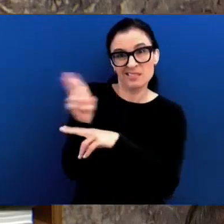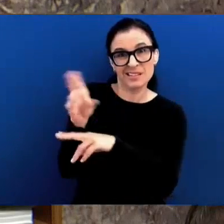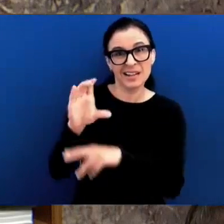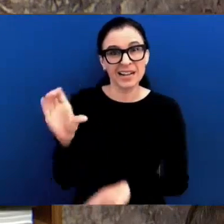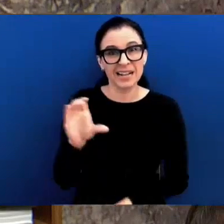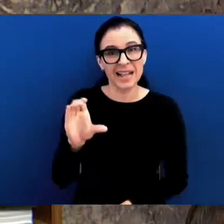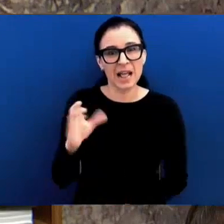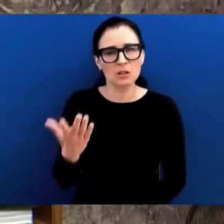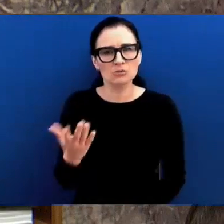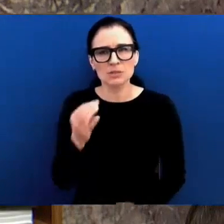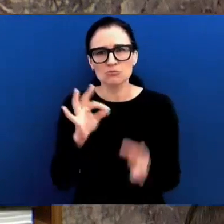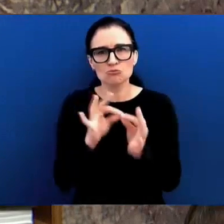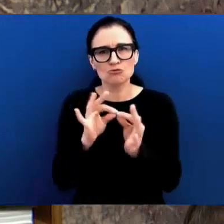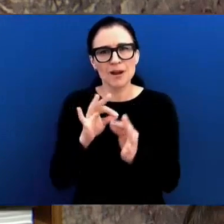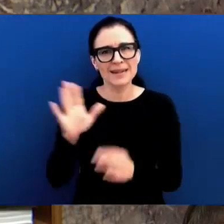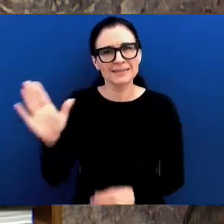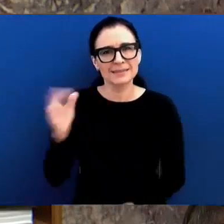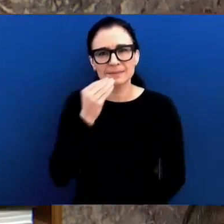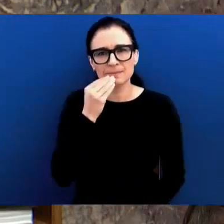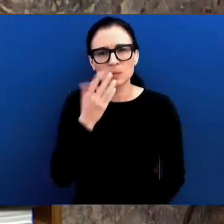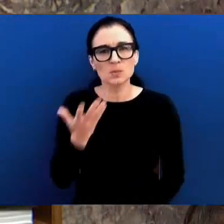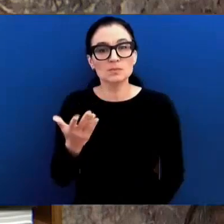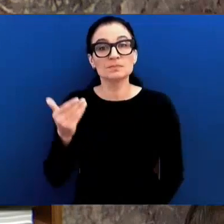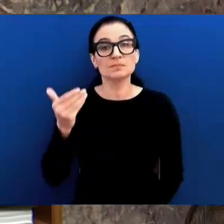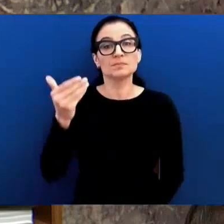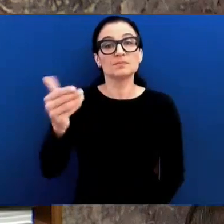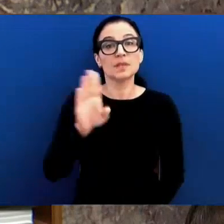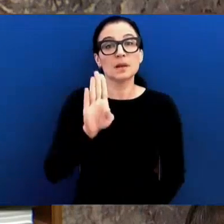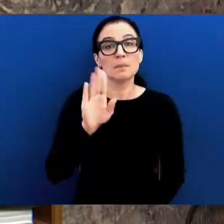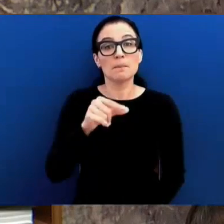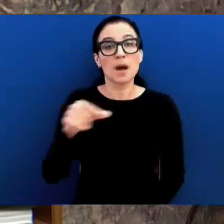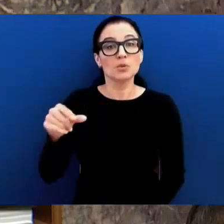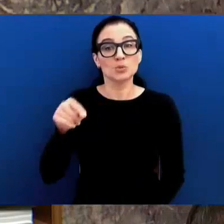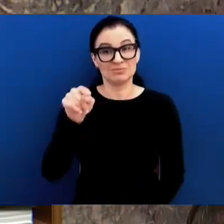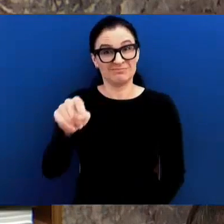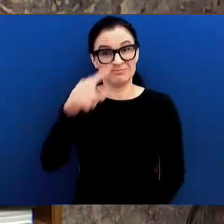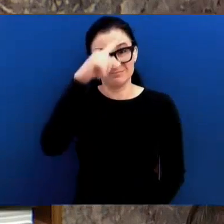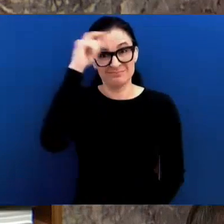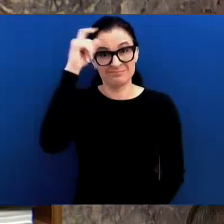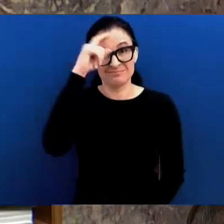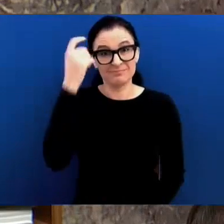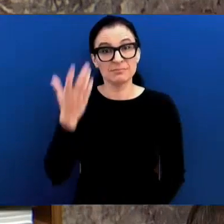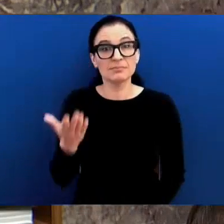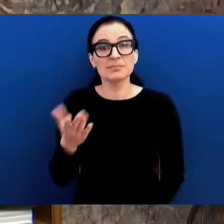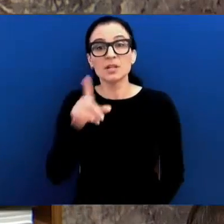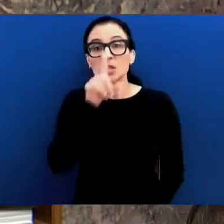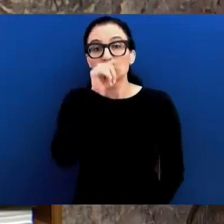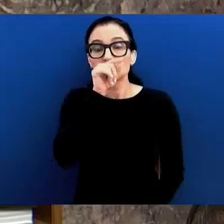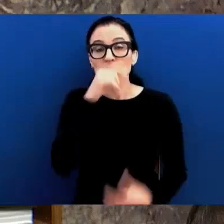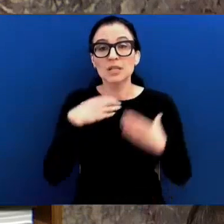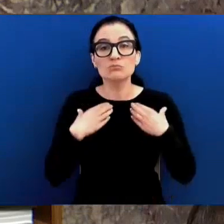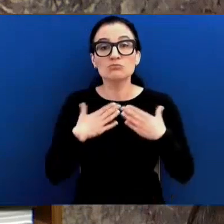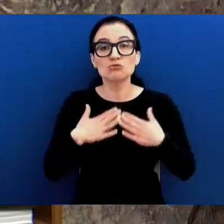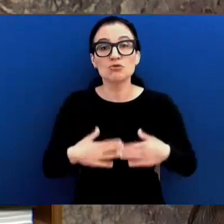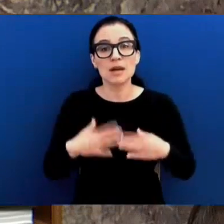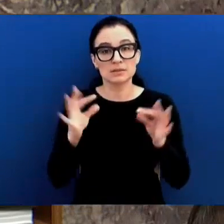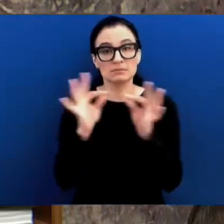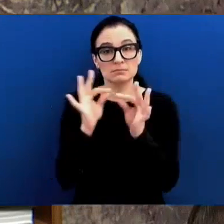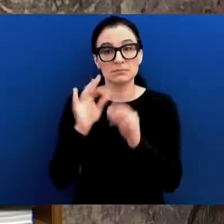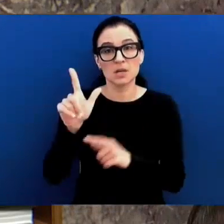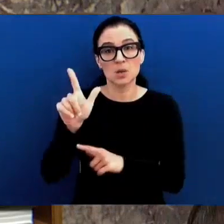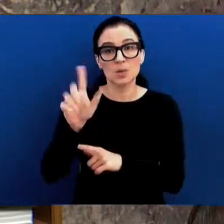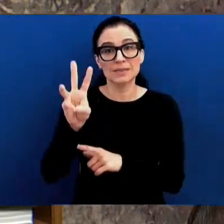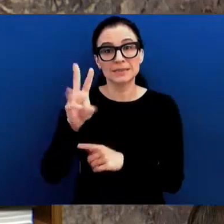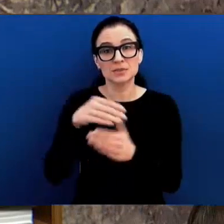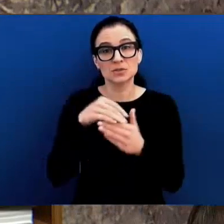barbecue season are $26 per kilogram, the highest in the country and double what they cost in Calgary.